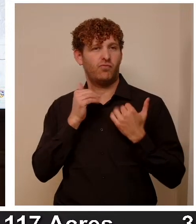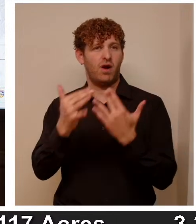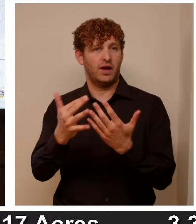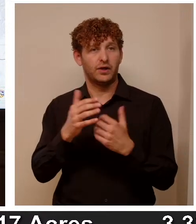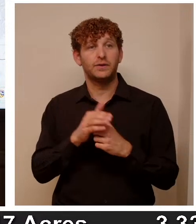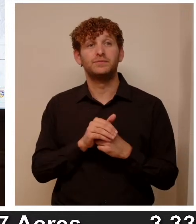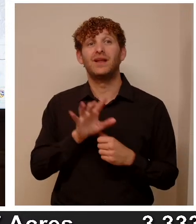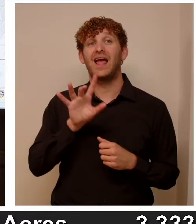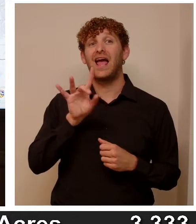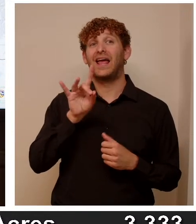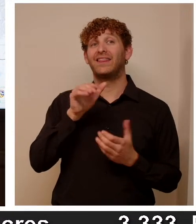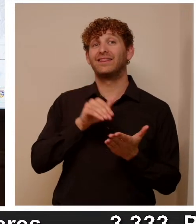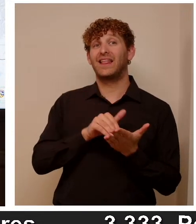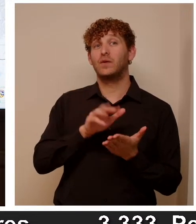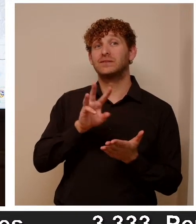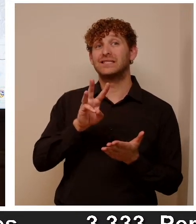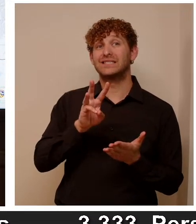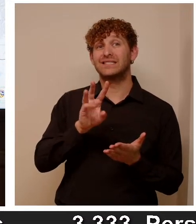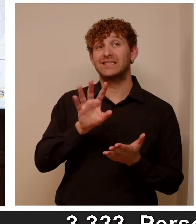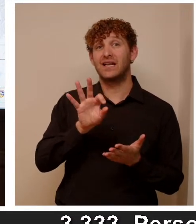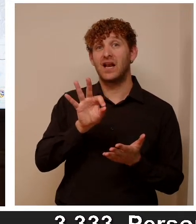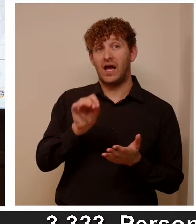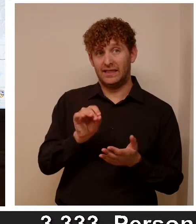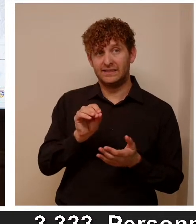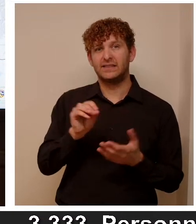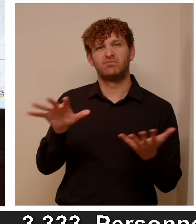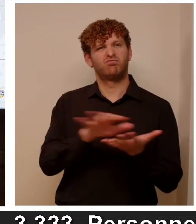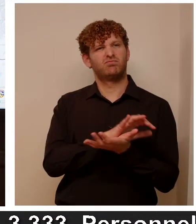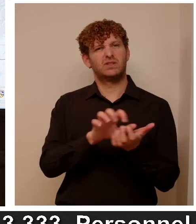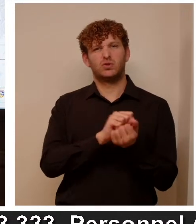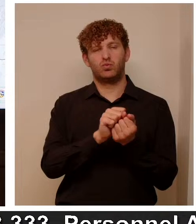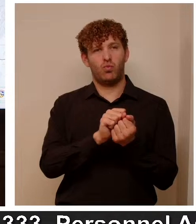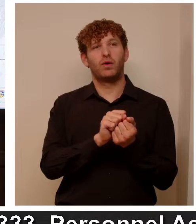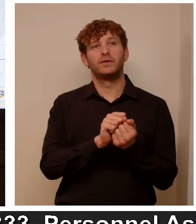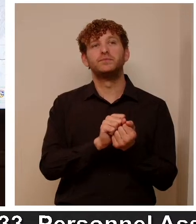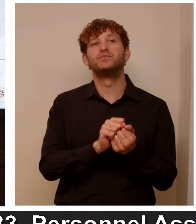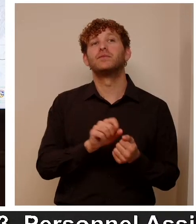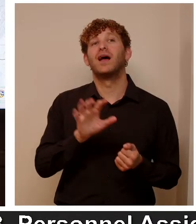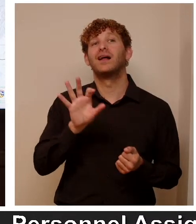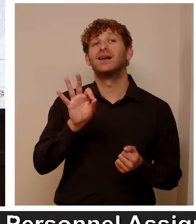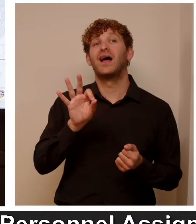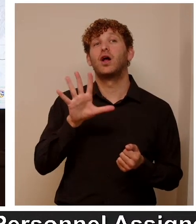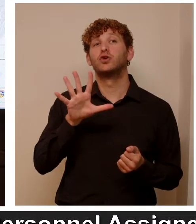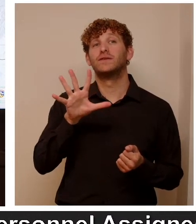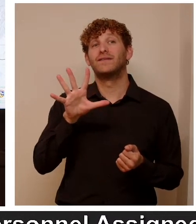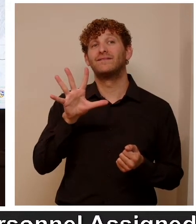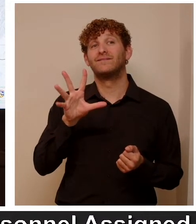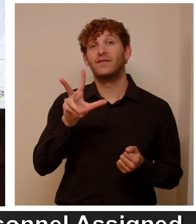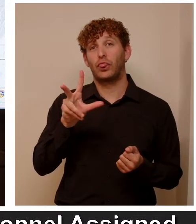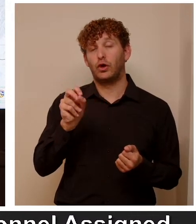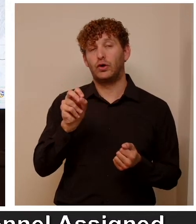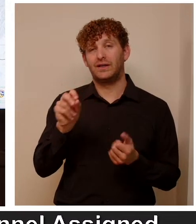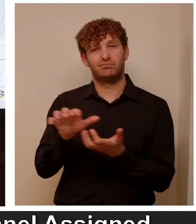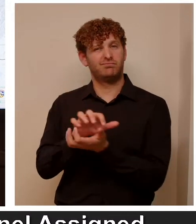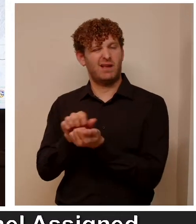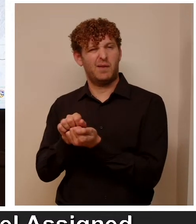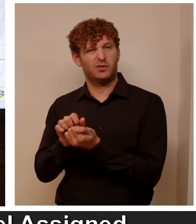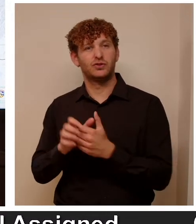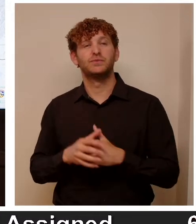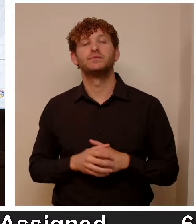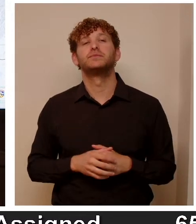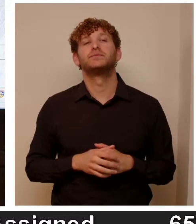8,690 structures have been confirmed destroyed and 938 damaged. Just the last point is we still have